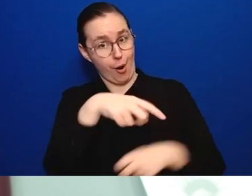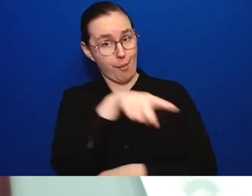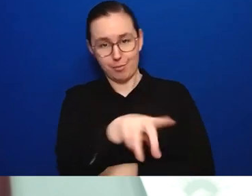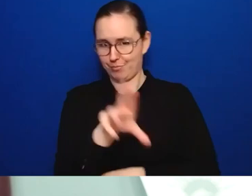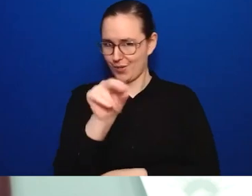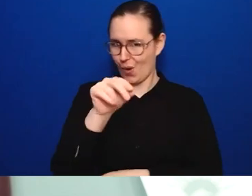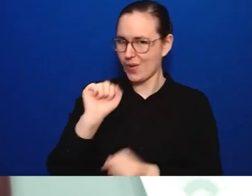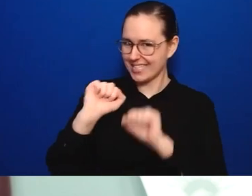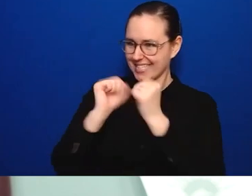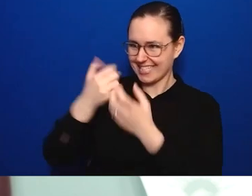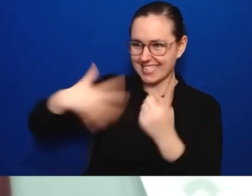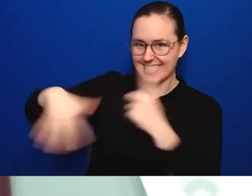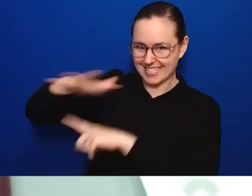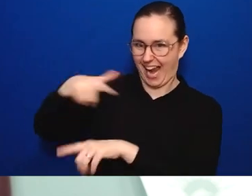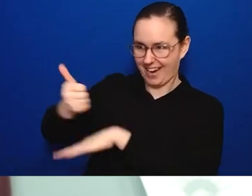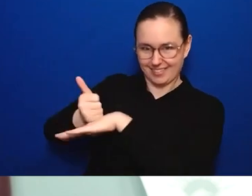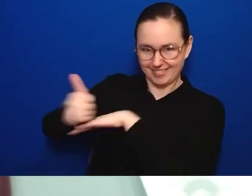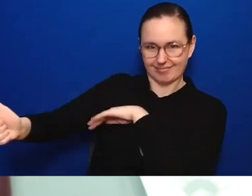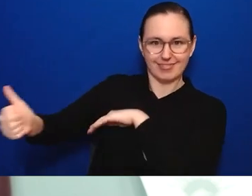women and girls.